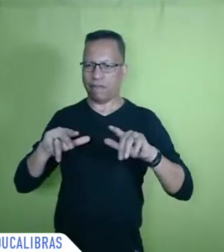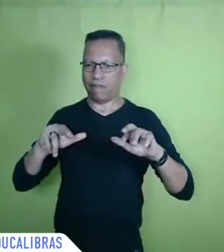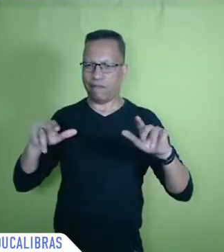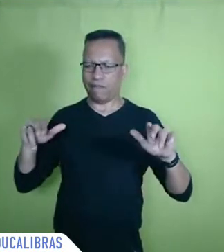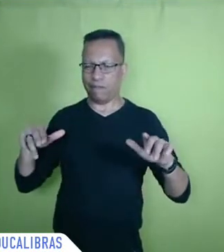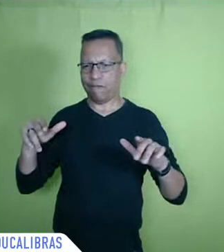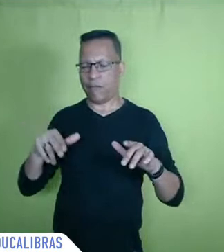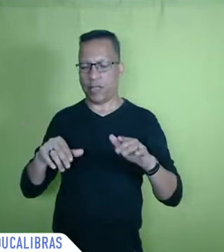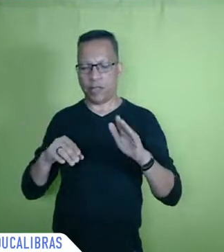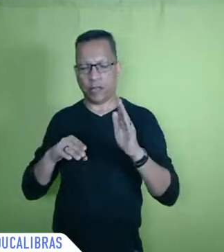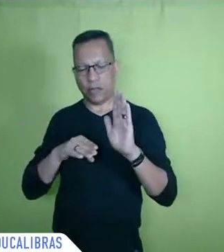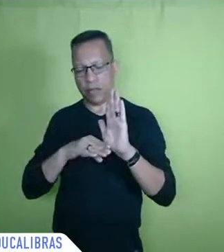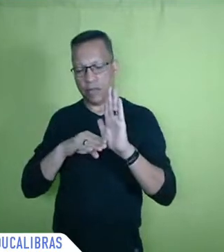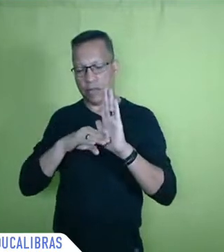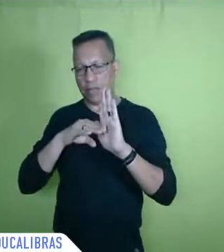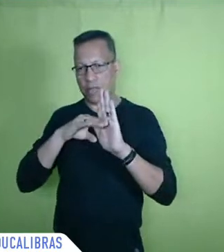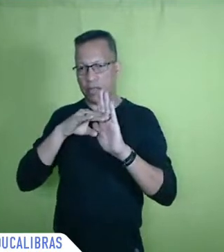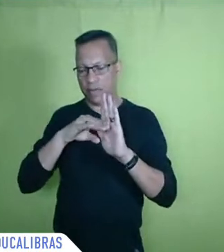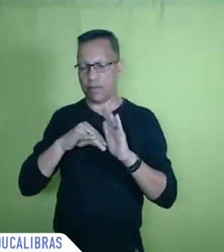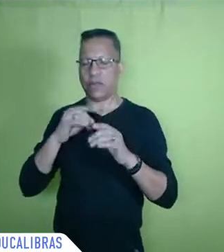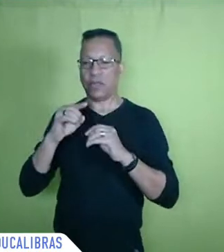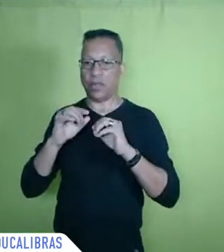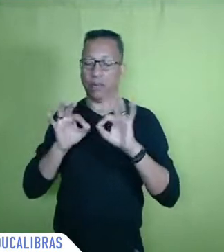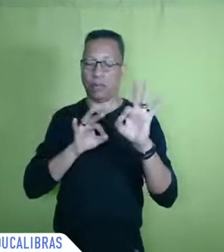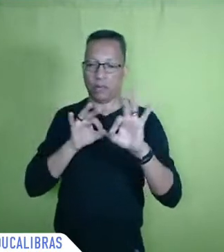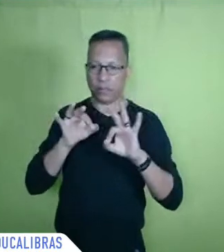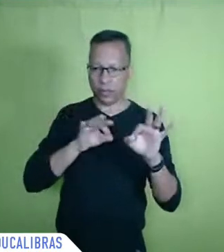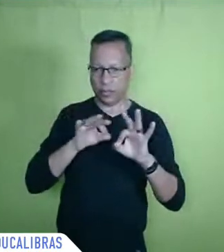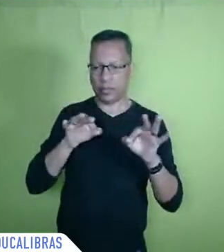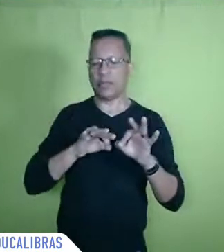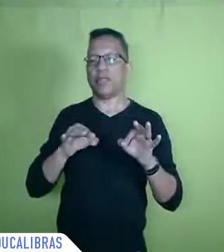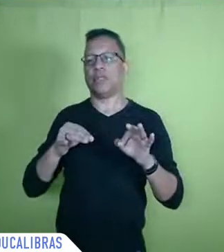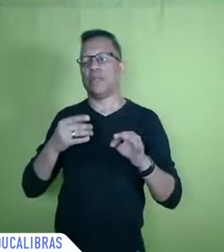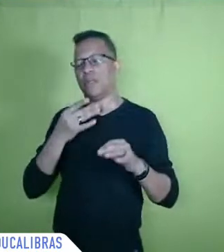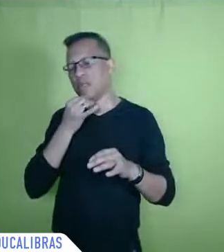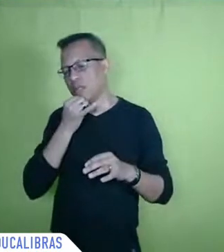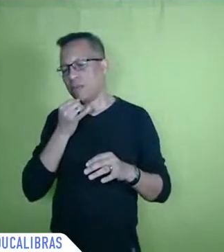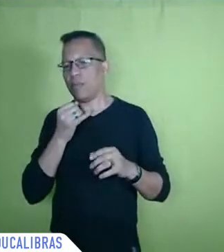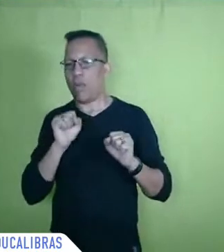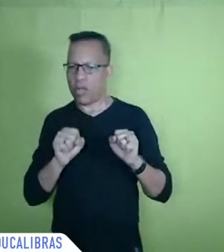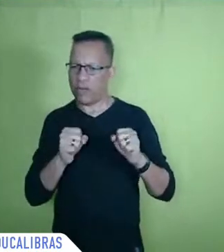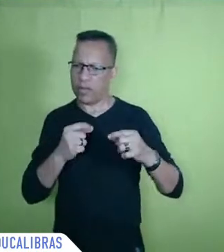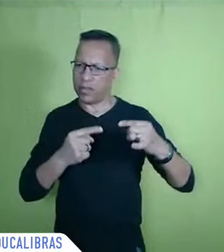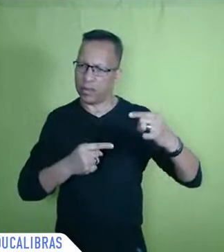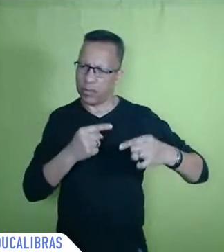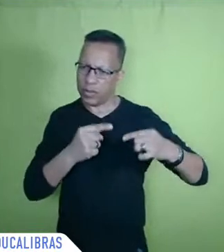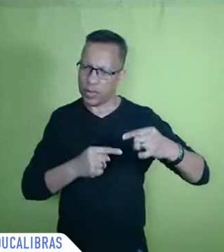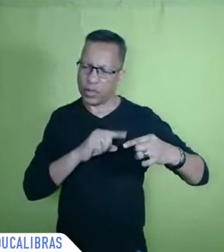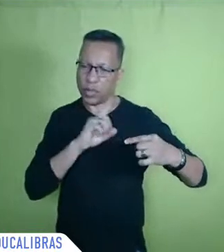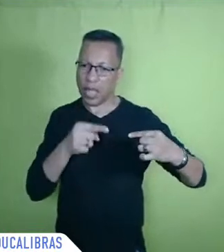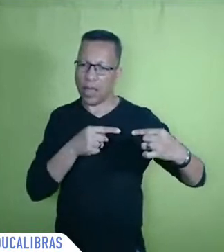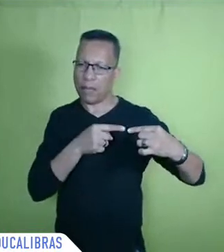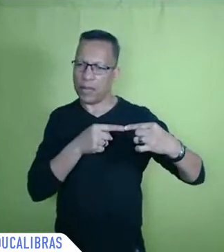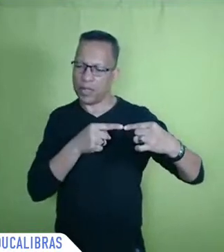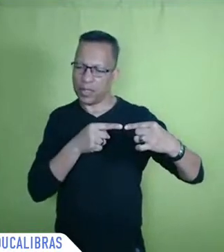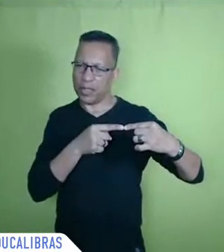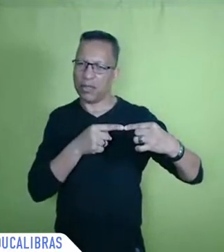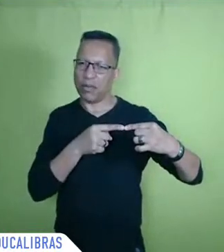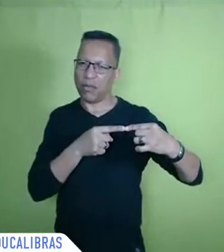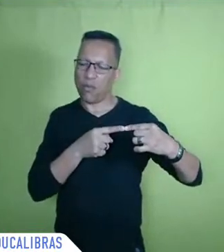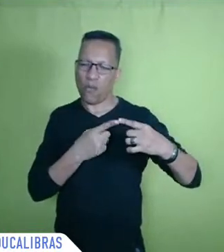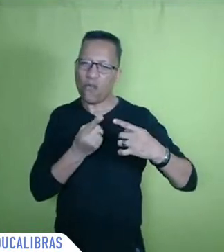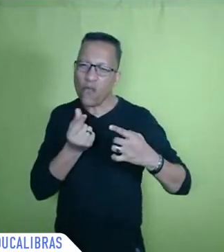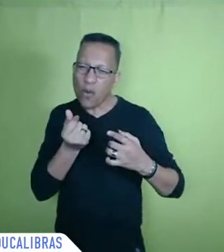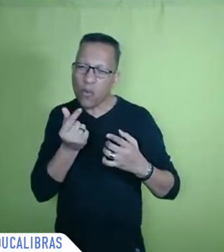policies, like education and healthcare spending, or if you talk about a universal basic income, it's also at this sort of pre-production, and it's really focused